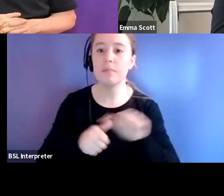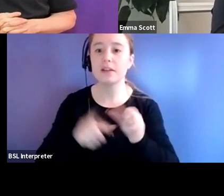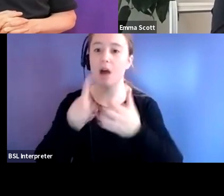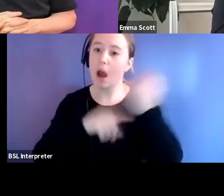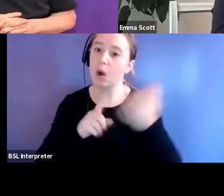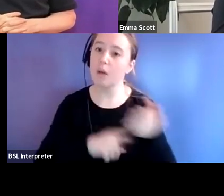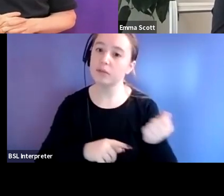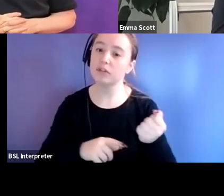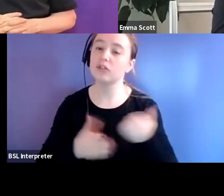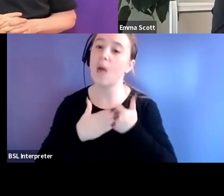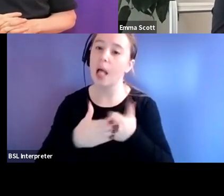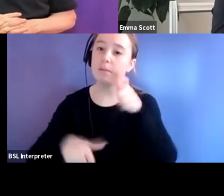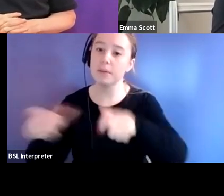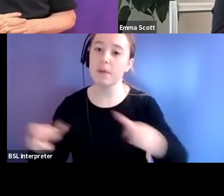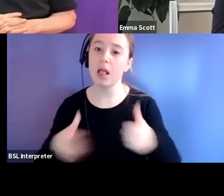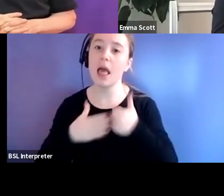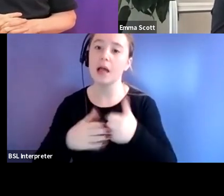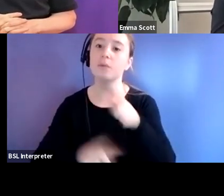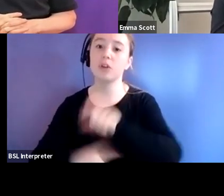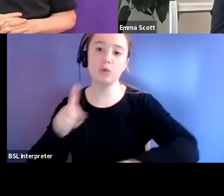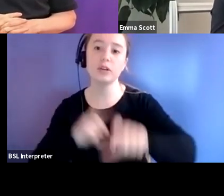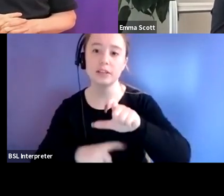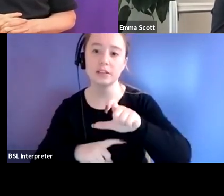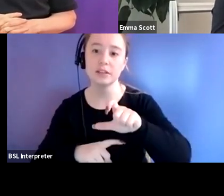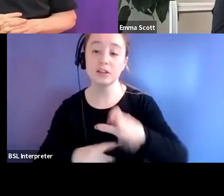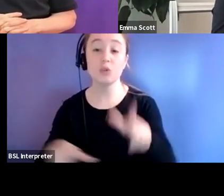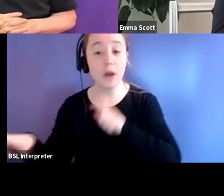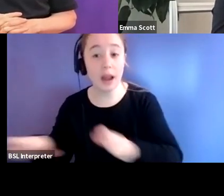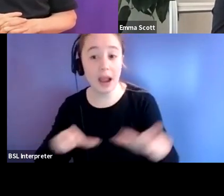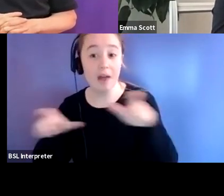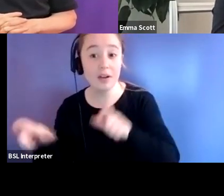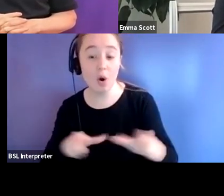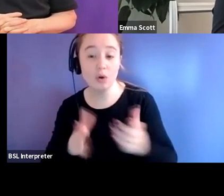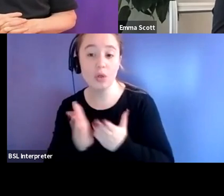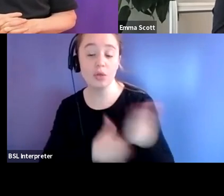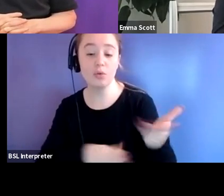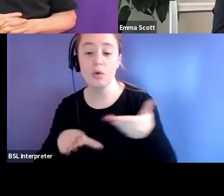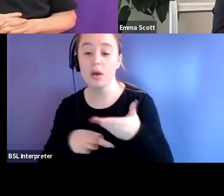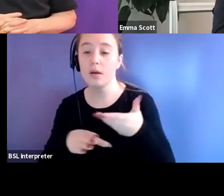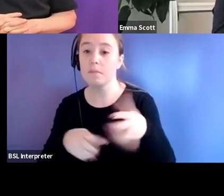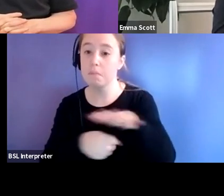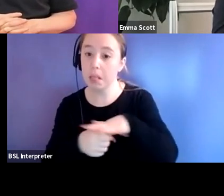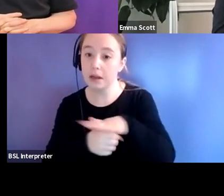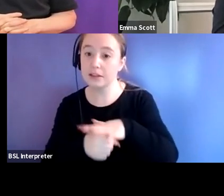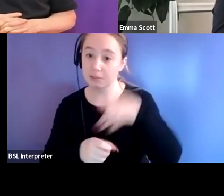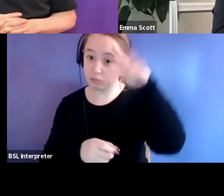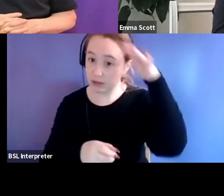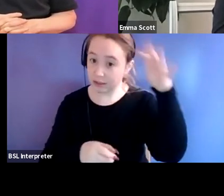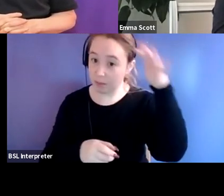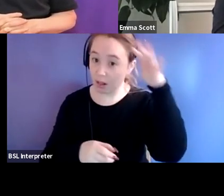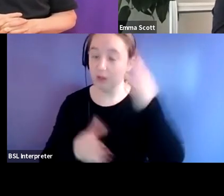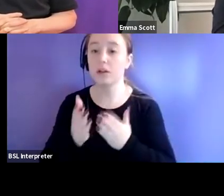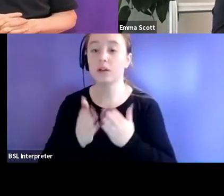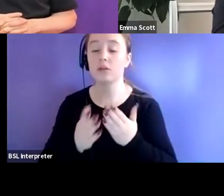people and communities. So we are continuing to do work on the place principle and working across Scottish Government to engage